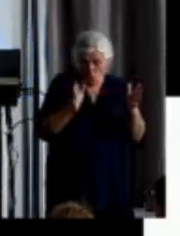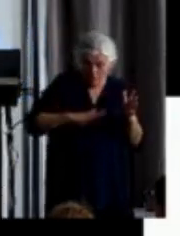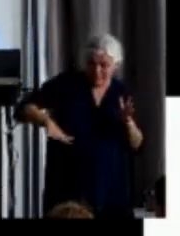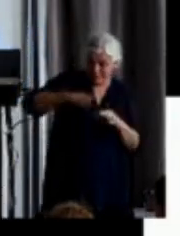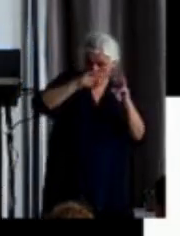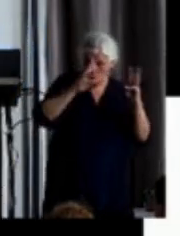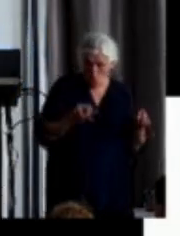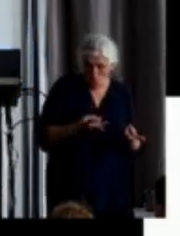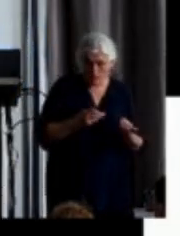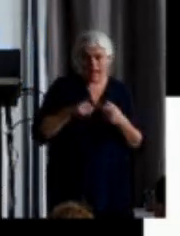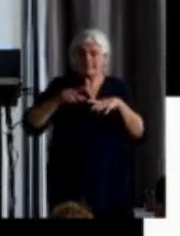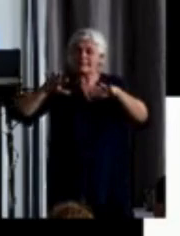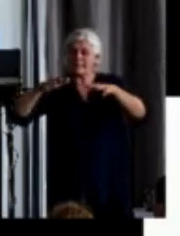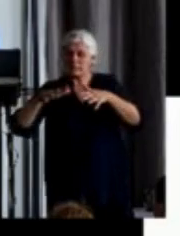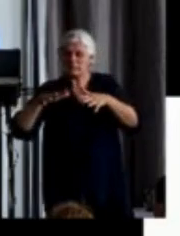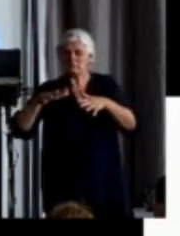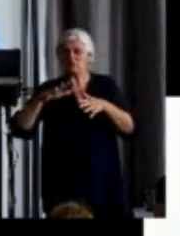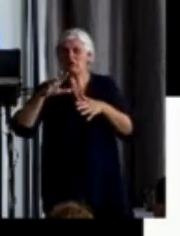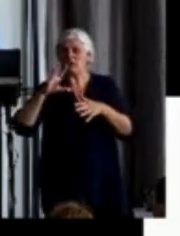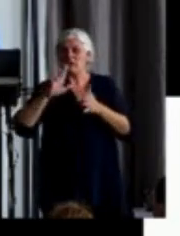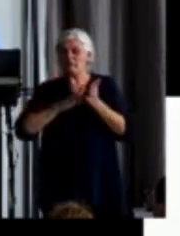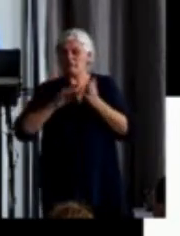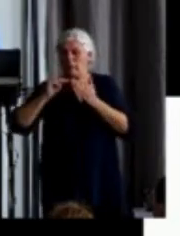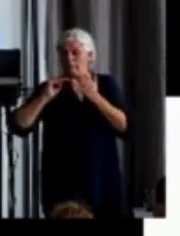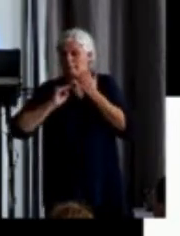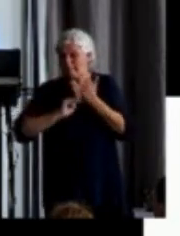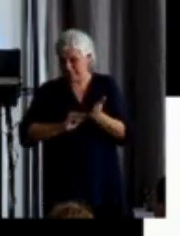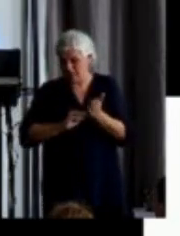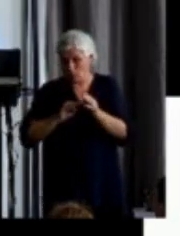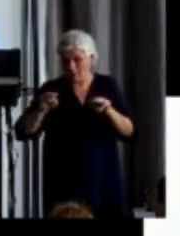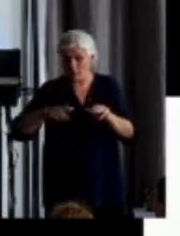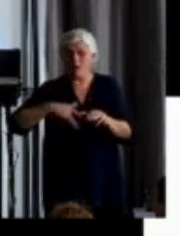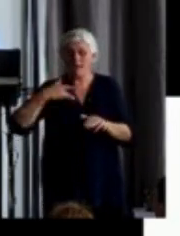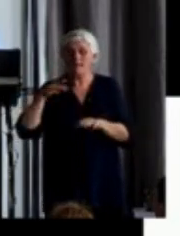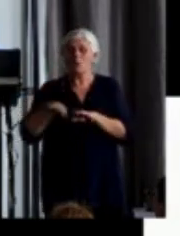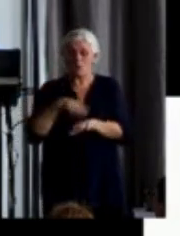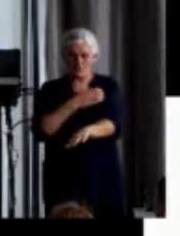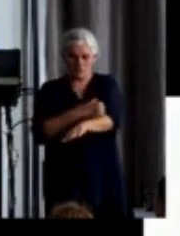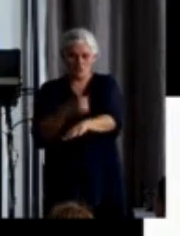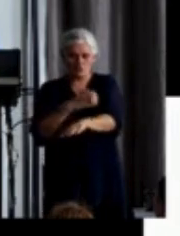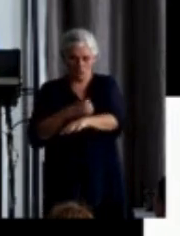is an estimated there's 50 million people living with